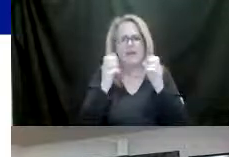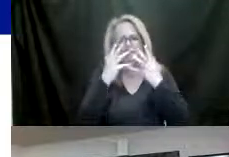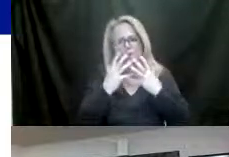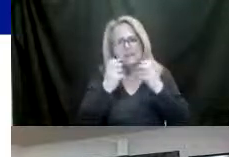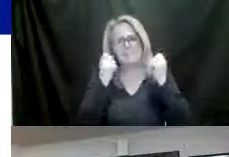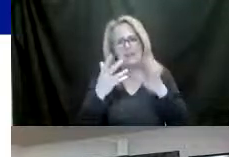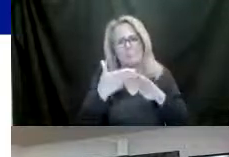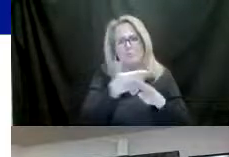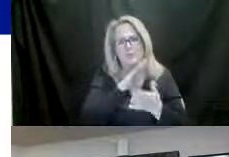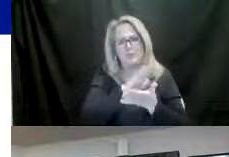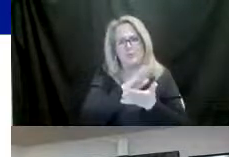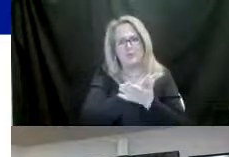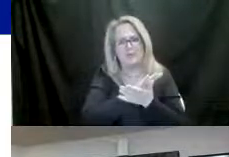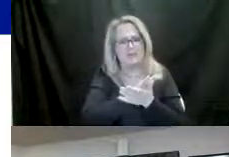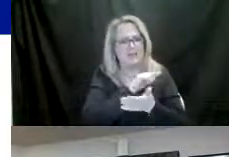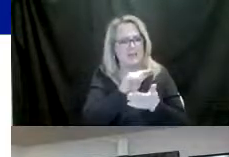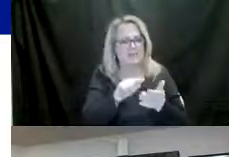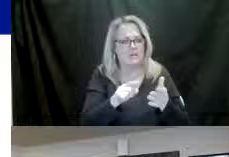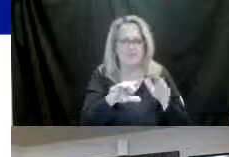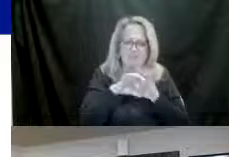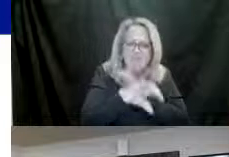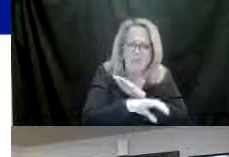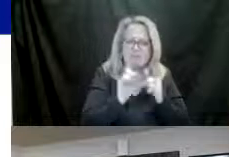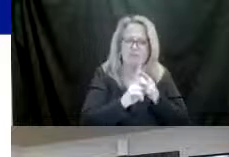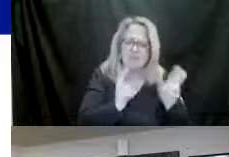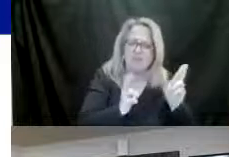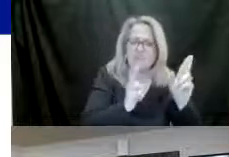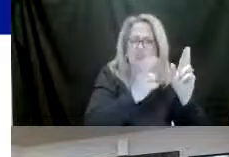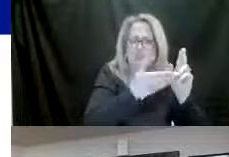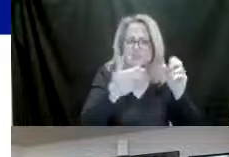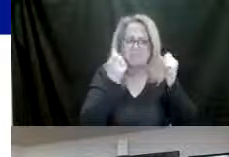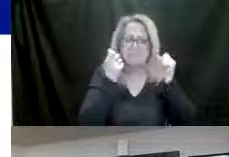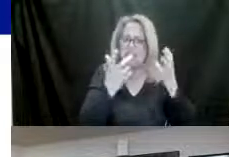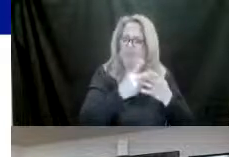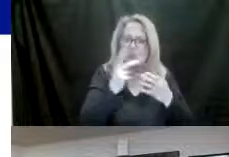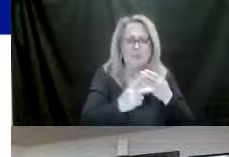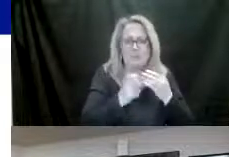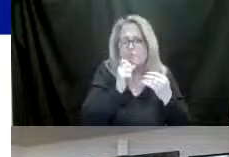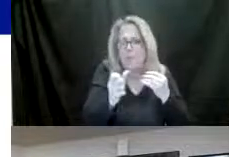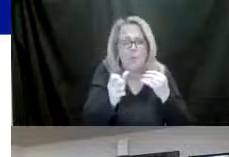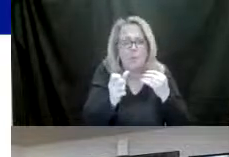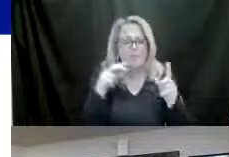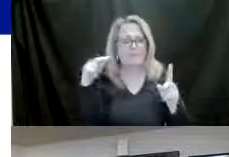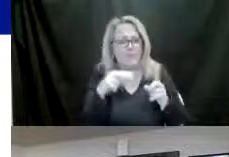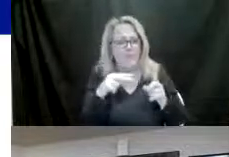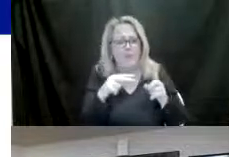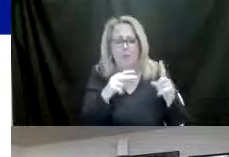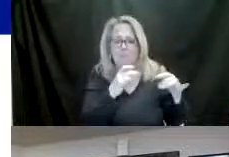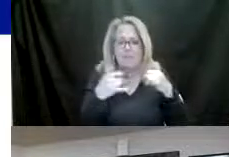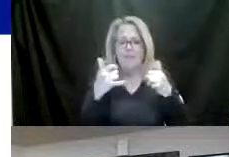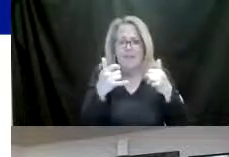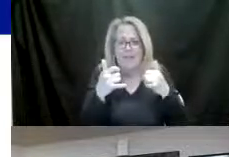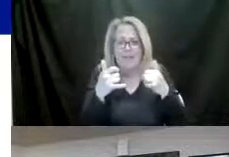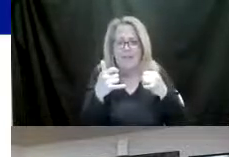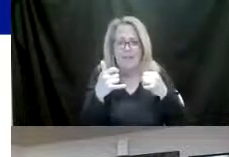programs, they've been forced to kind of rush things, and many programs do not see play being as valuable as it